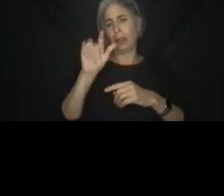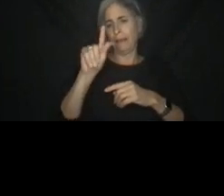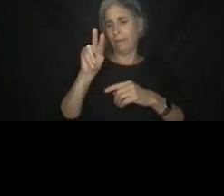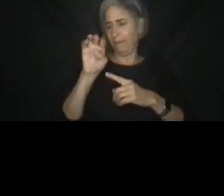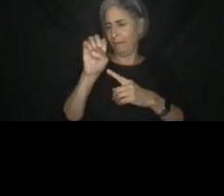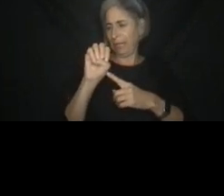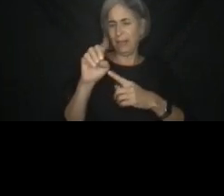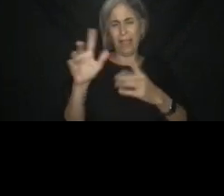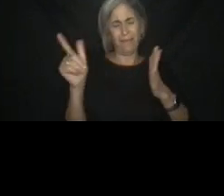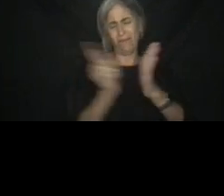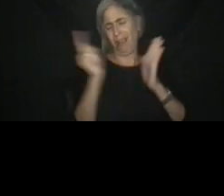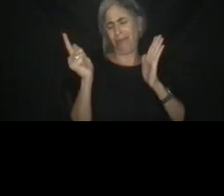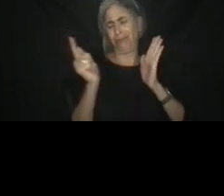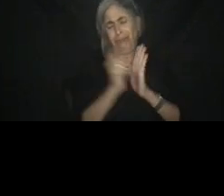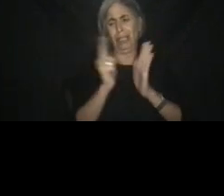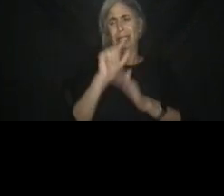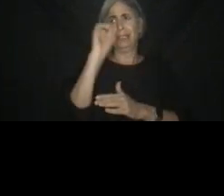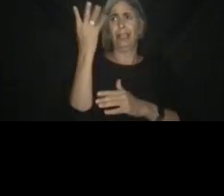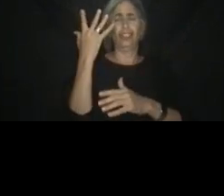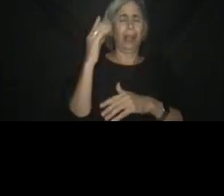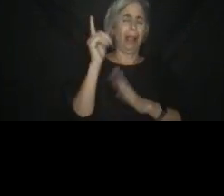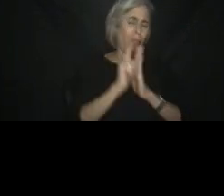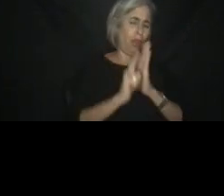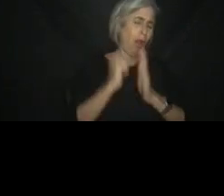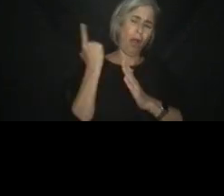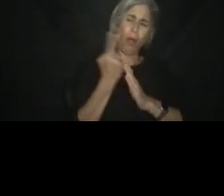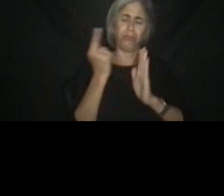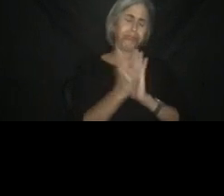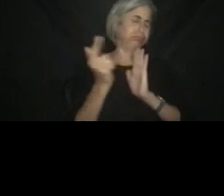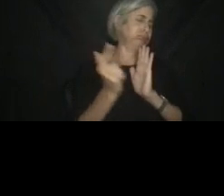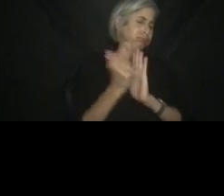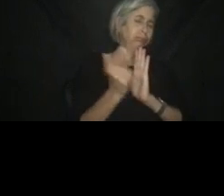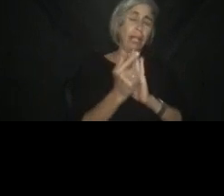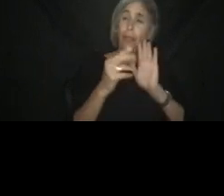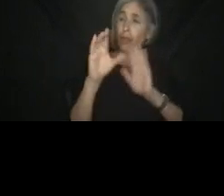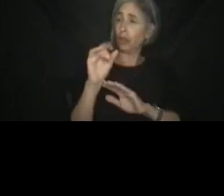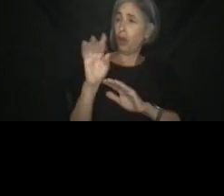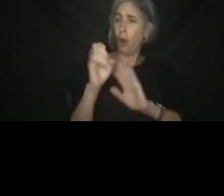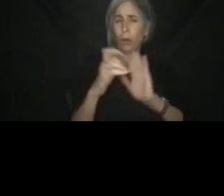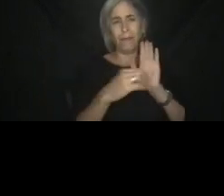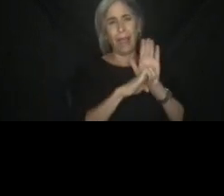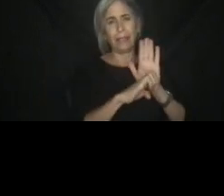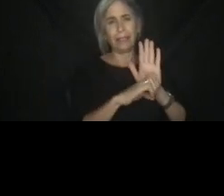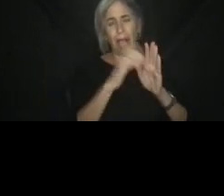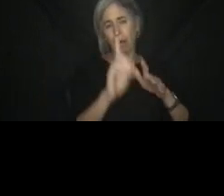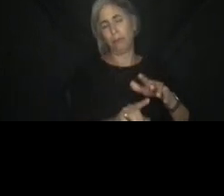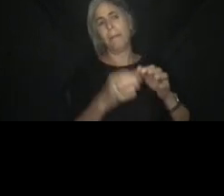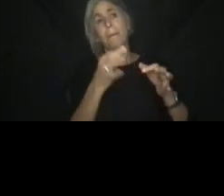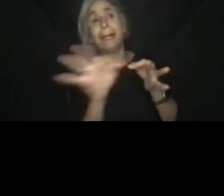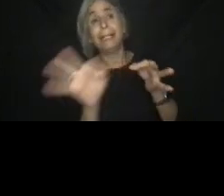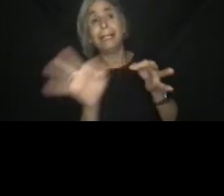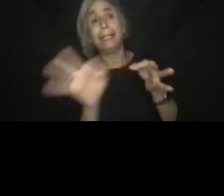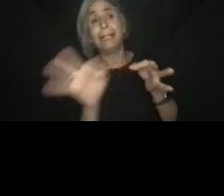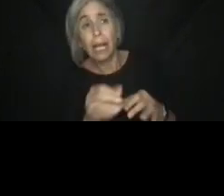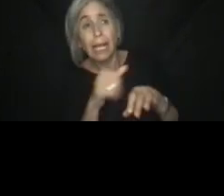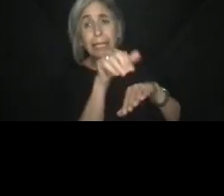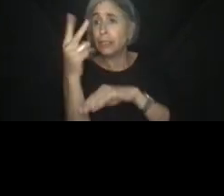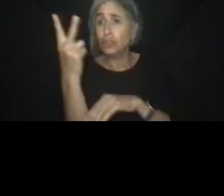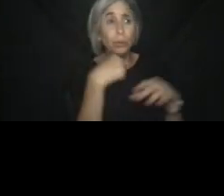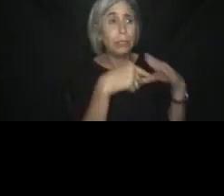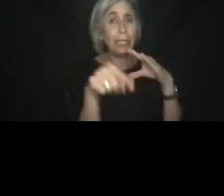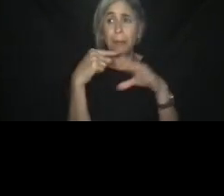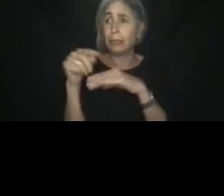regularly violated the Sunshine Law and the Code of Ethics. I brought it up. I sent 2 different emails, one